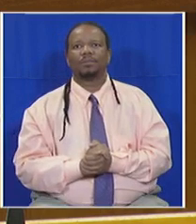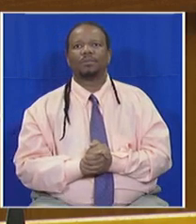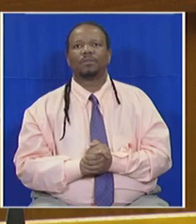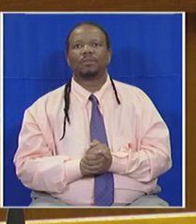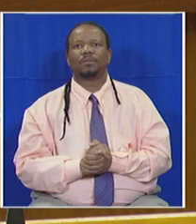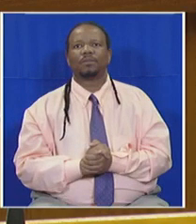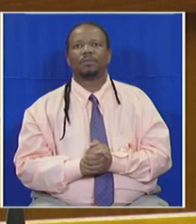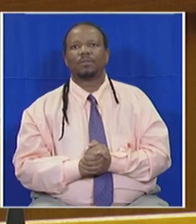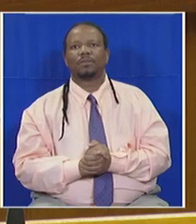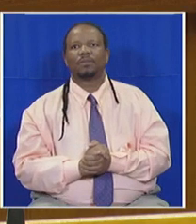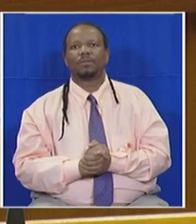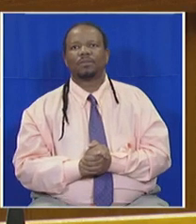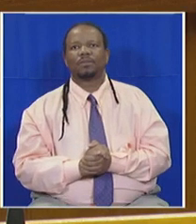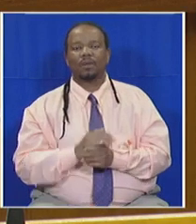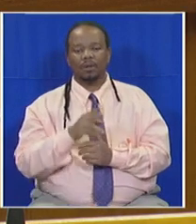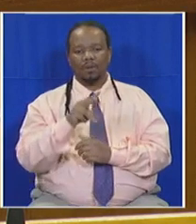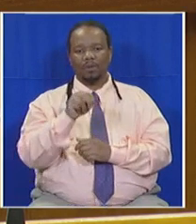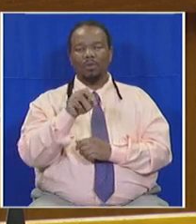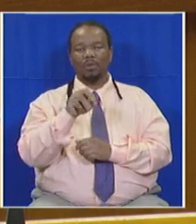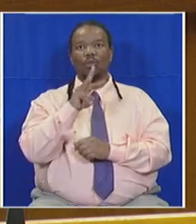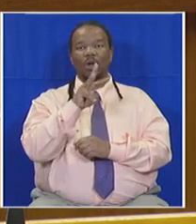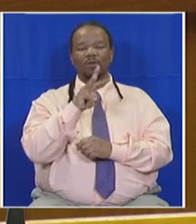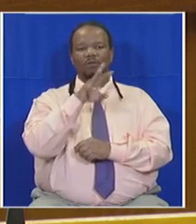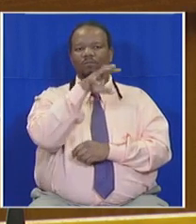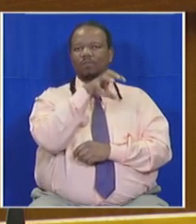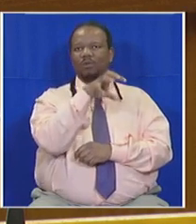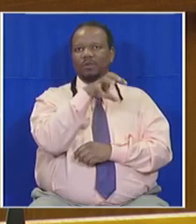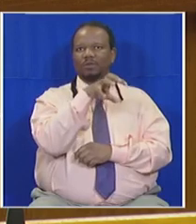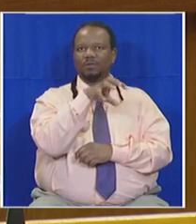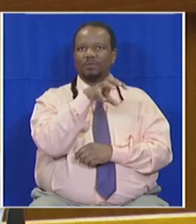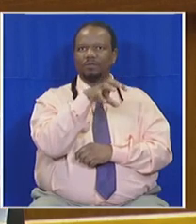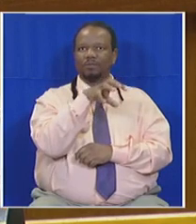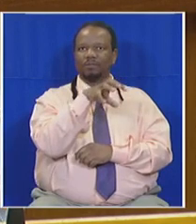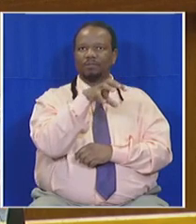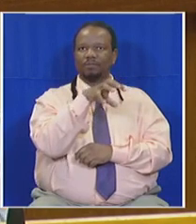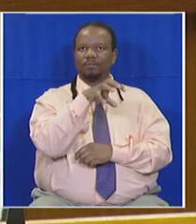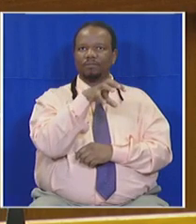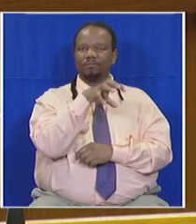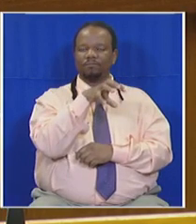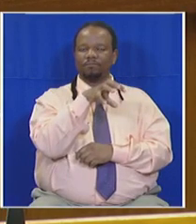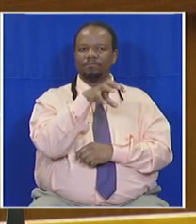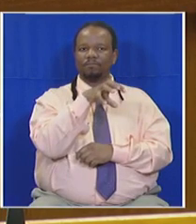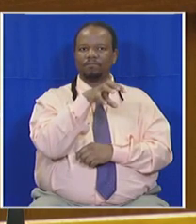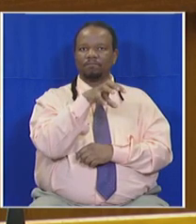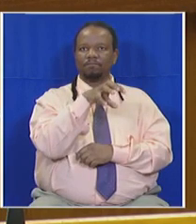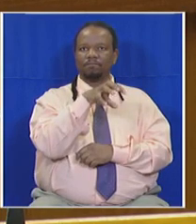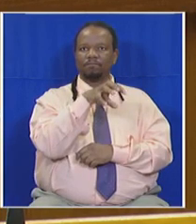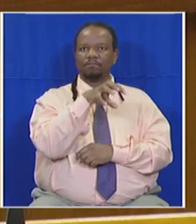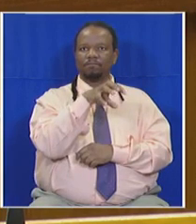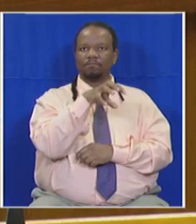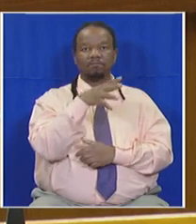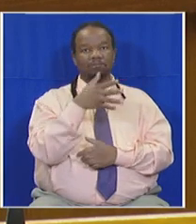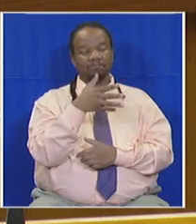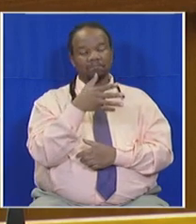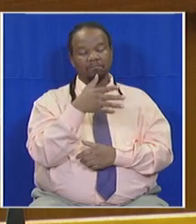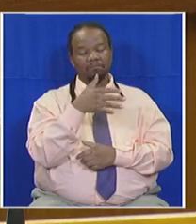Northwest, a province, because that province is an example. It actually